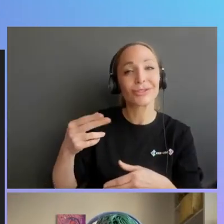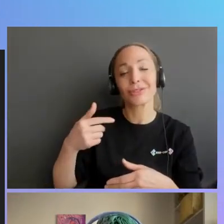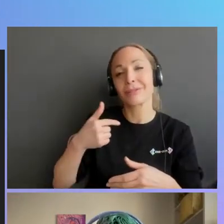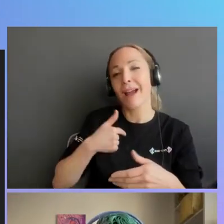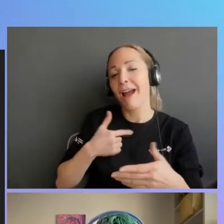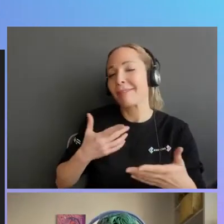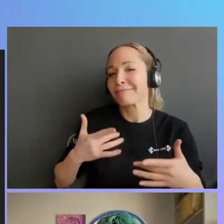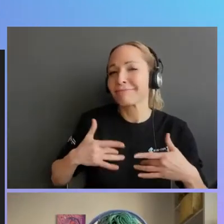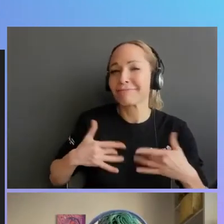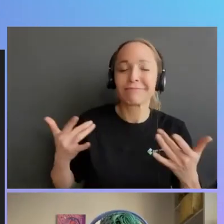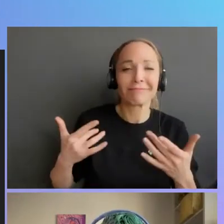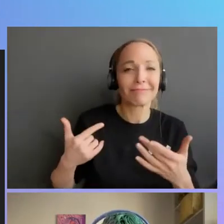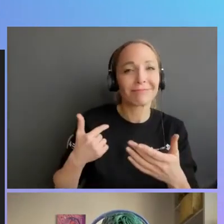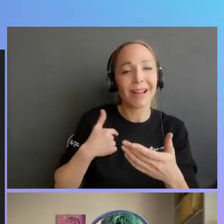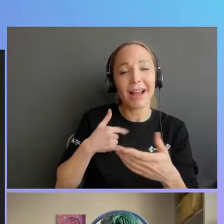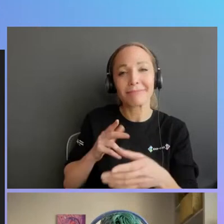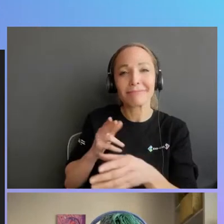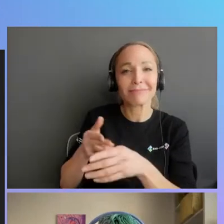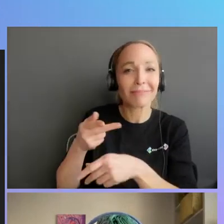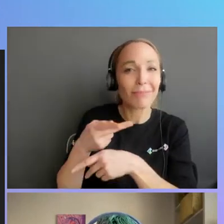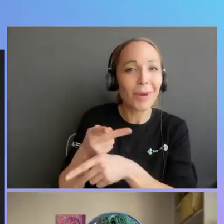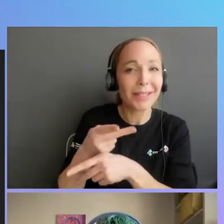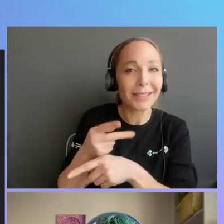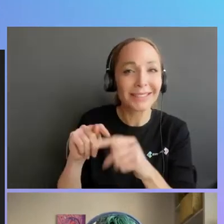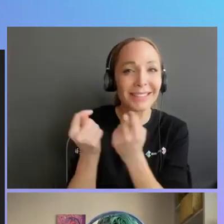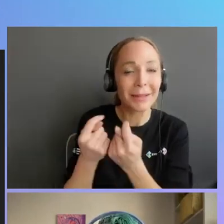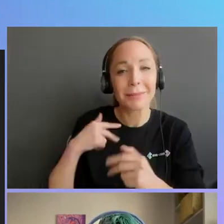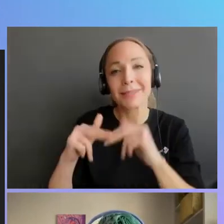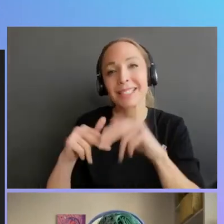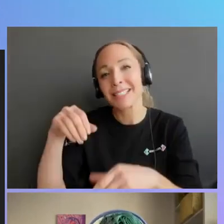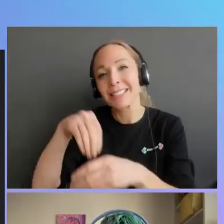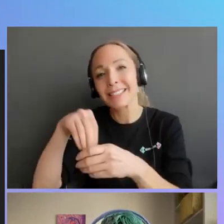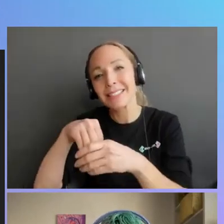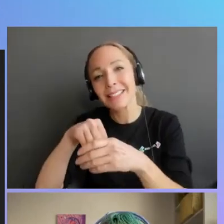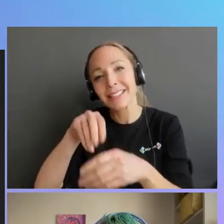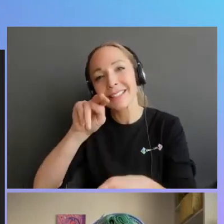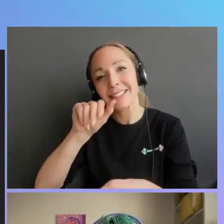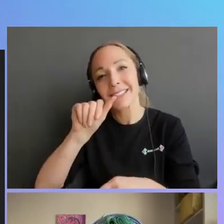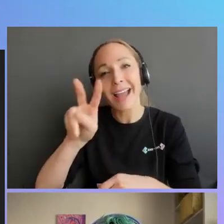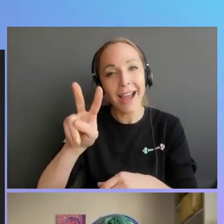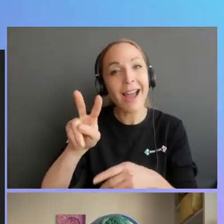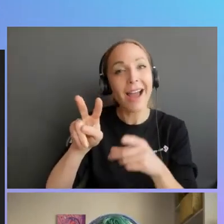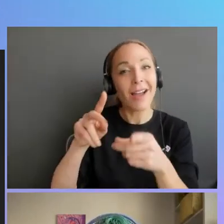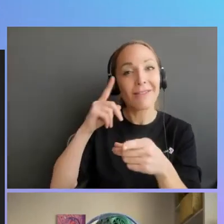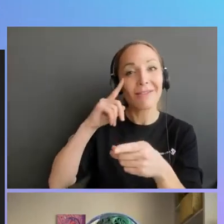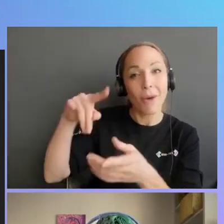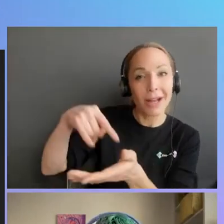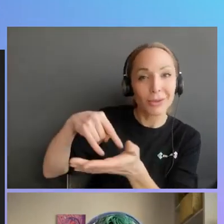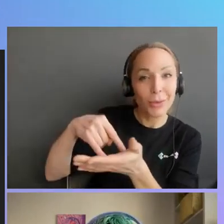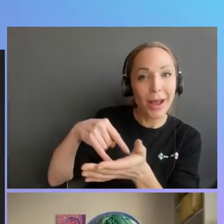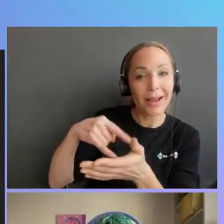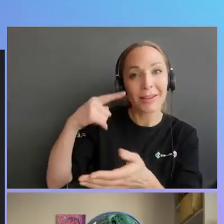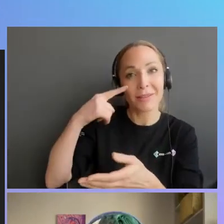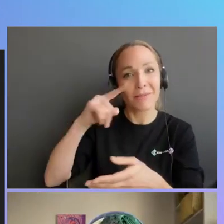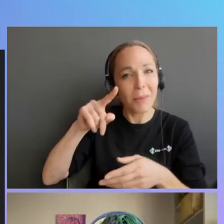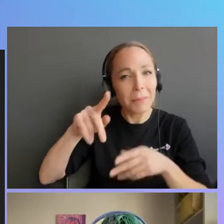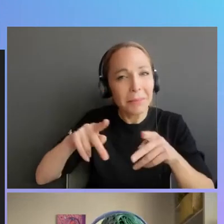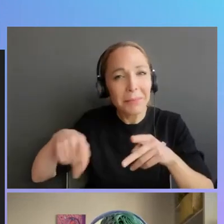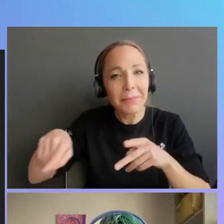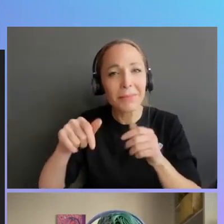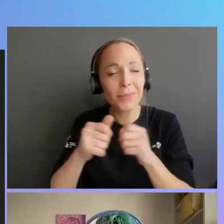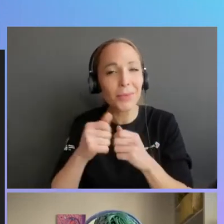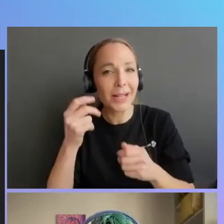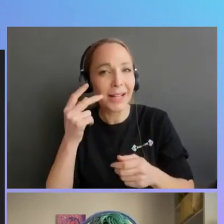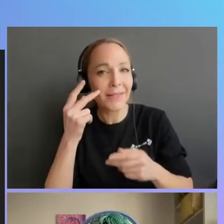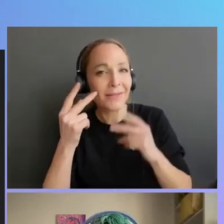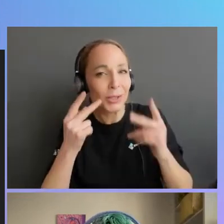built an indoor navigation app for Android for users with visual impairment. This is what kind of opened my mind and